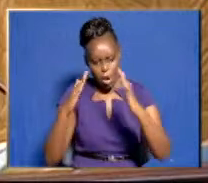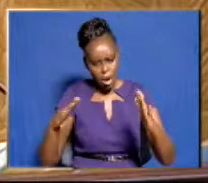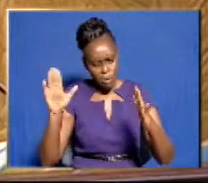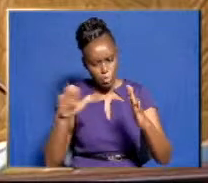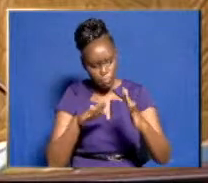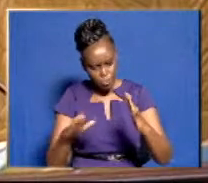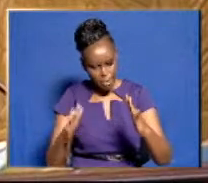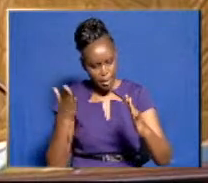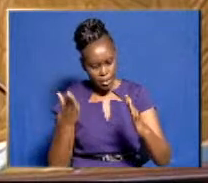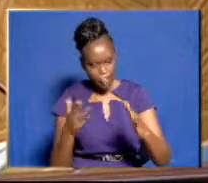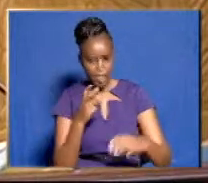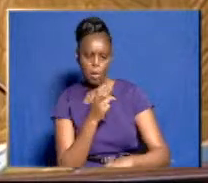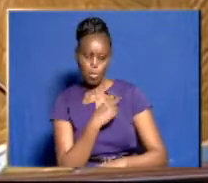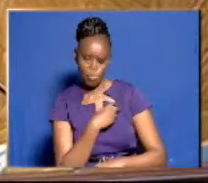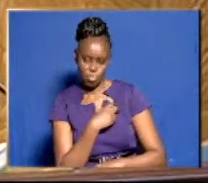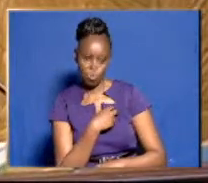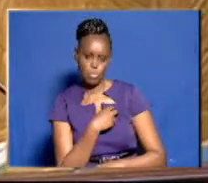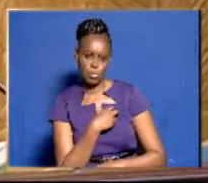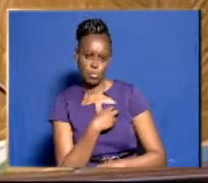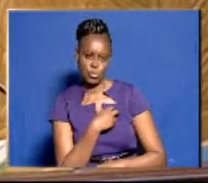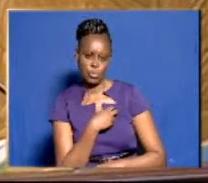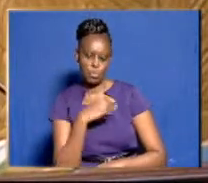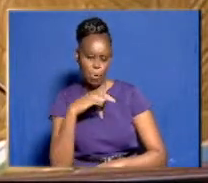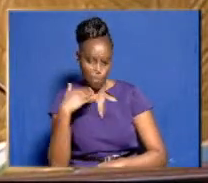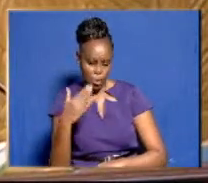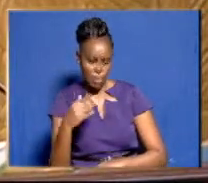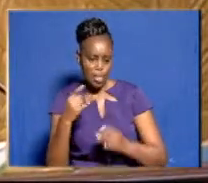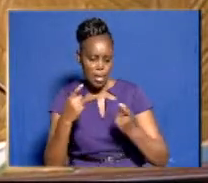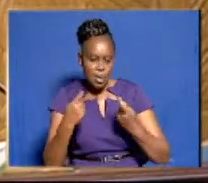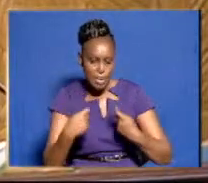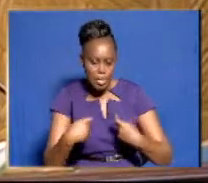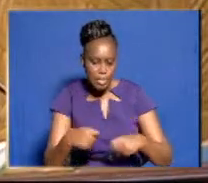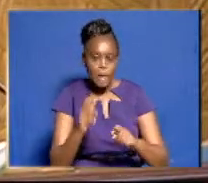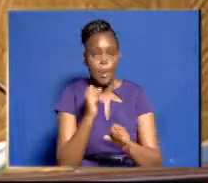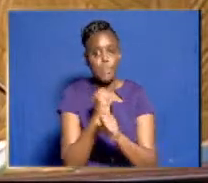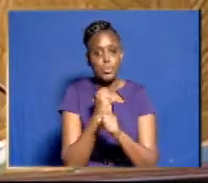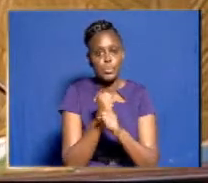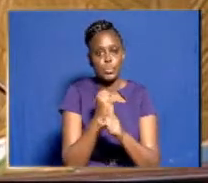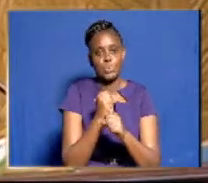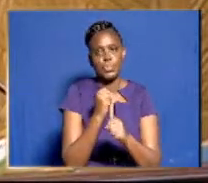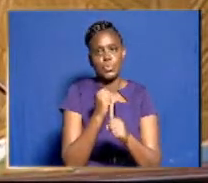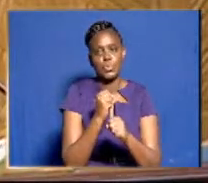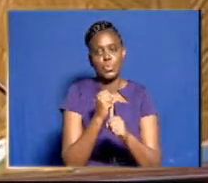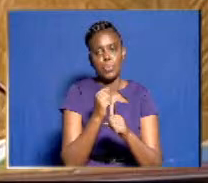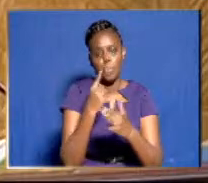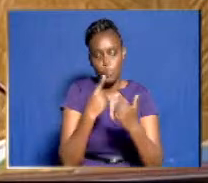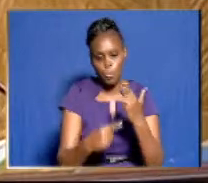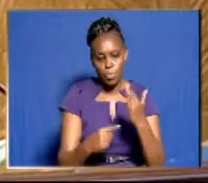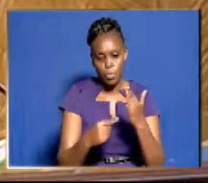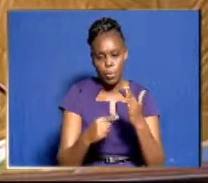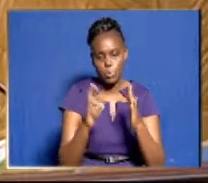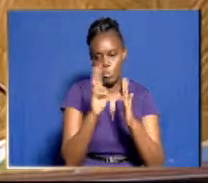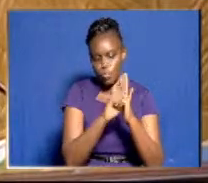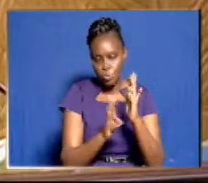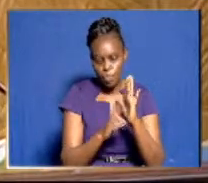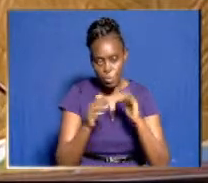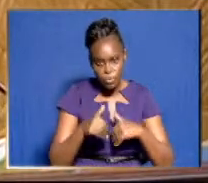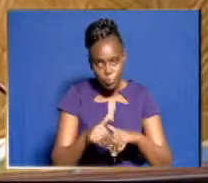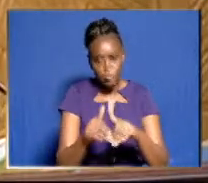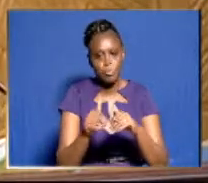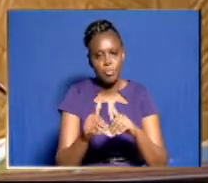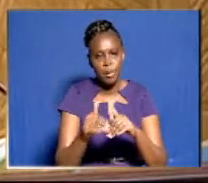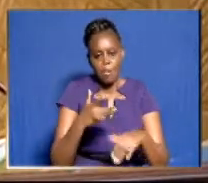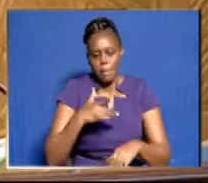we consult from time to time. Even what he's trying to do is also within our standing orders. If he